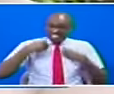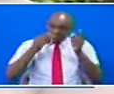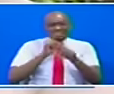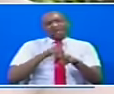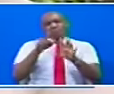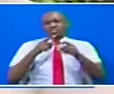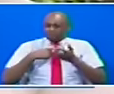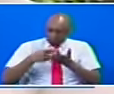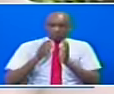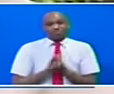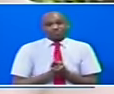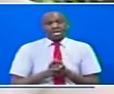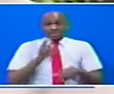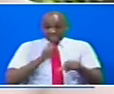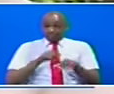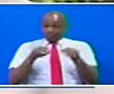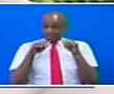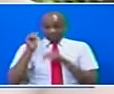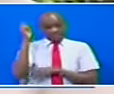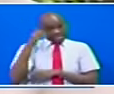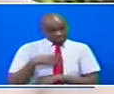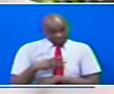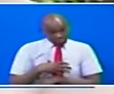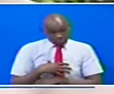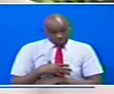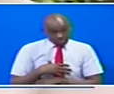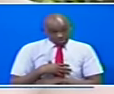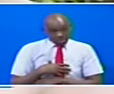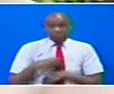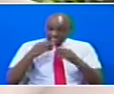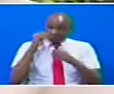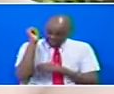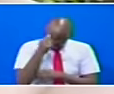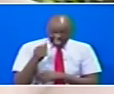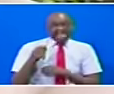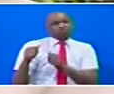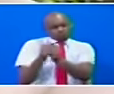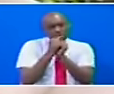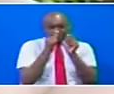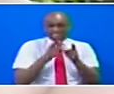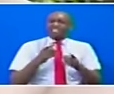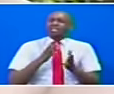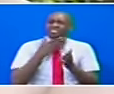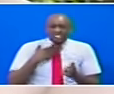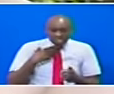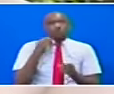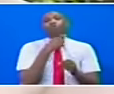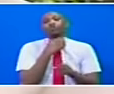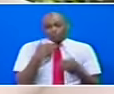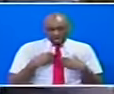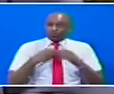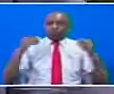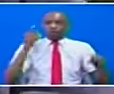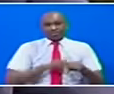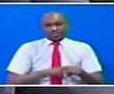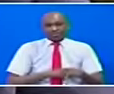time so that we give Kenyans a coalition that they have desired to have for a long